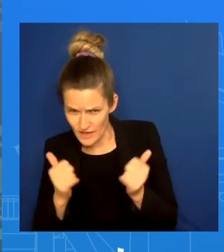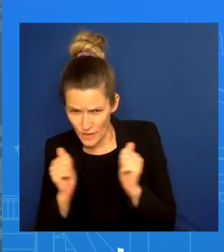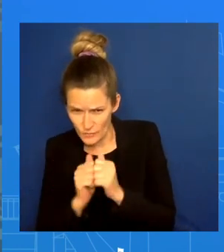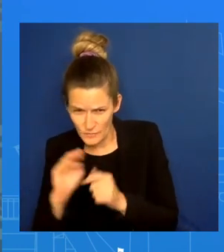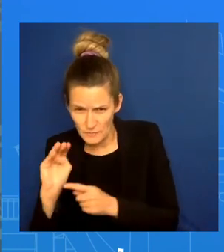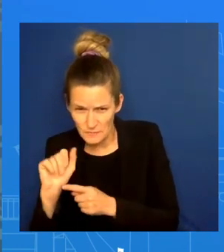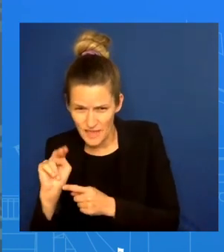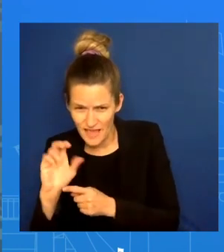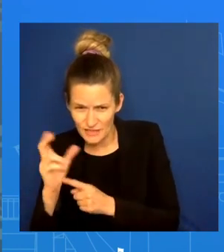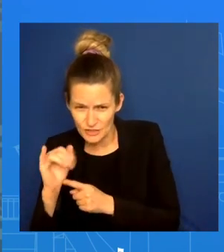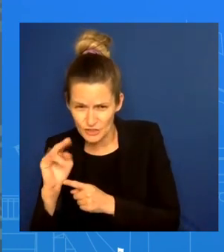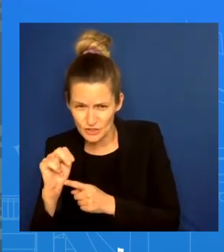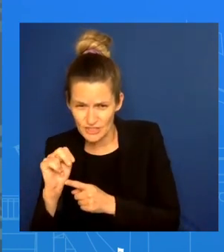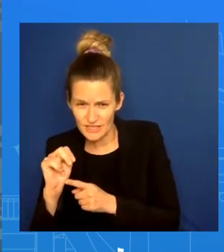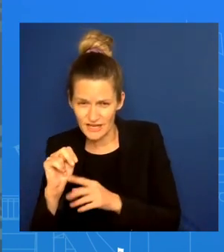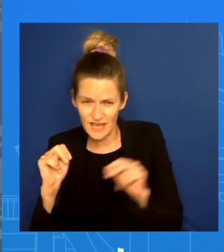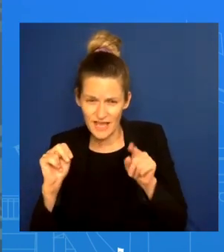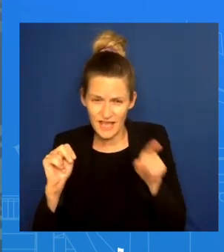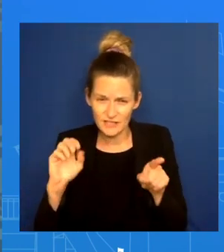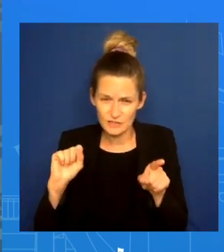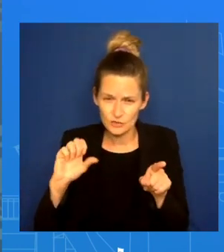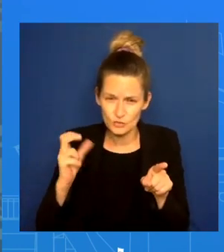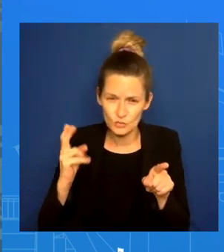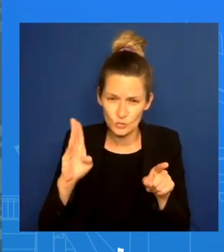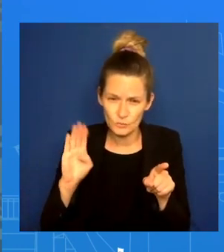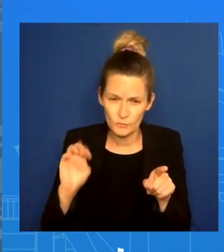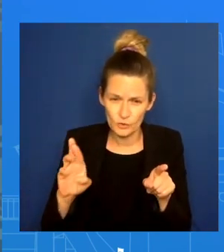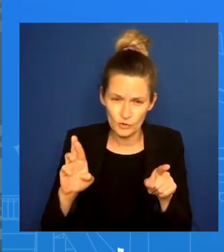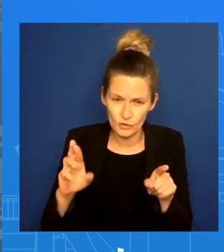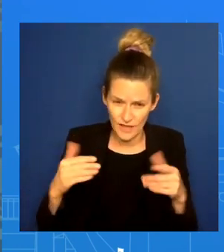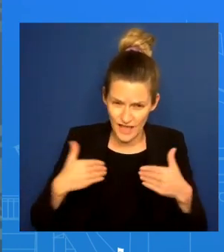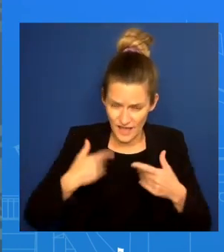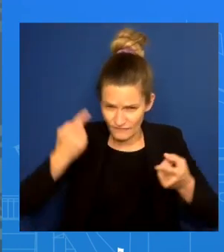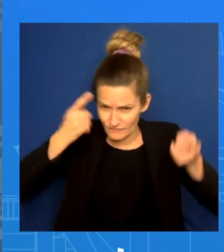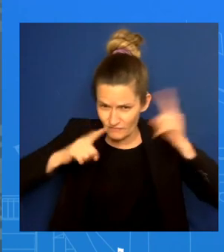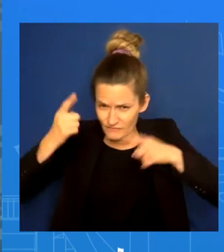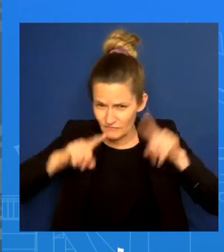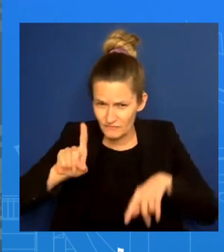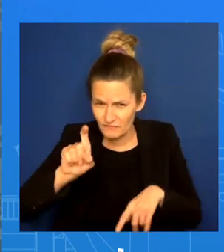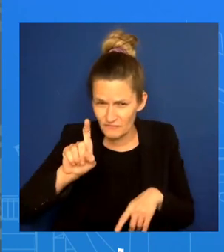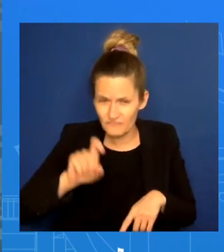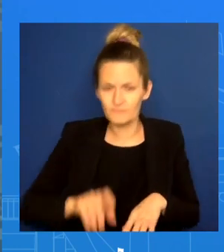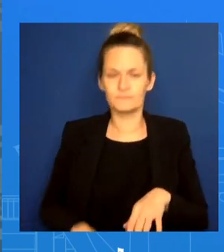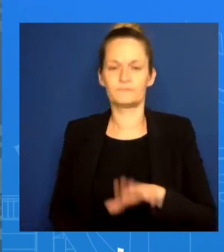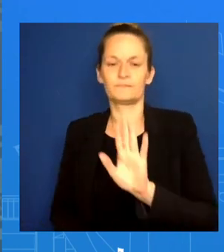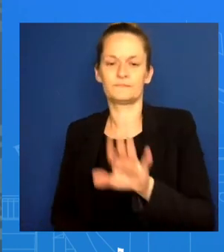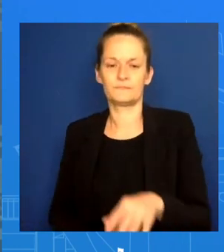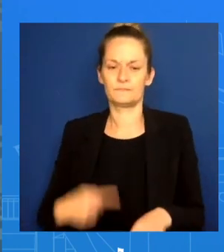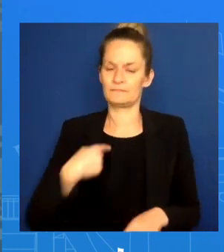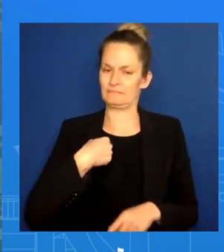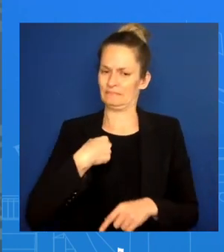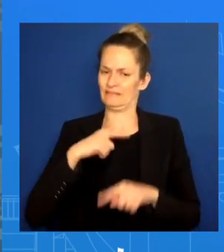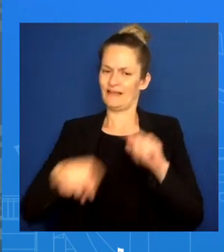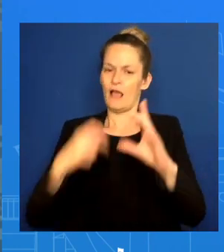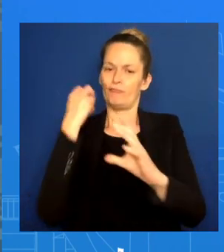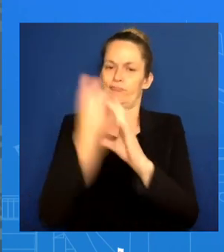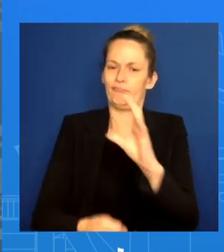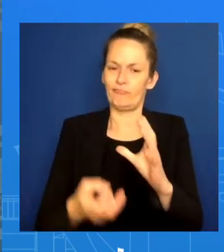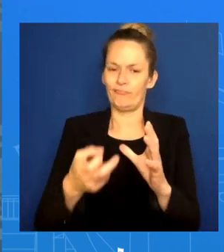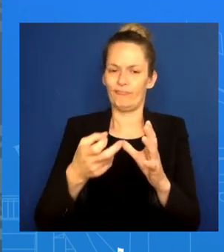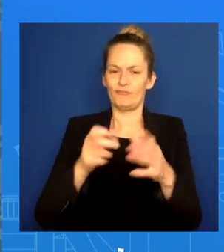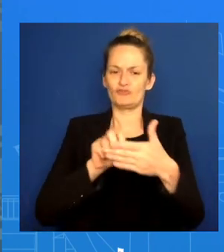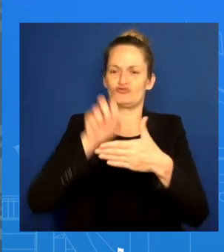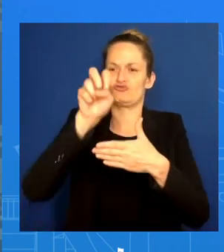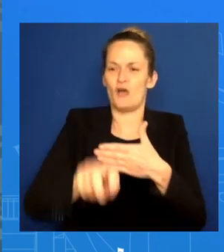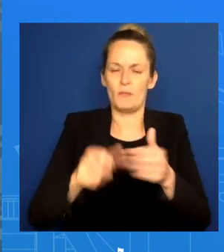so I don't want to get ahead of the team here. But we have been very clear about the